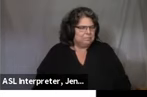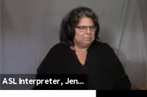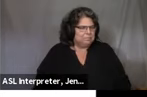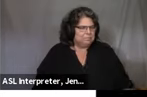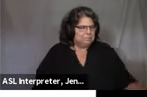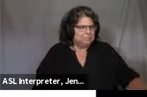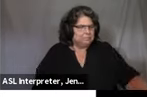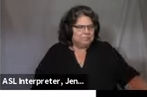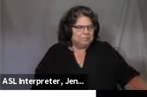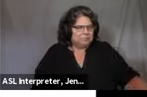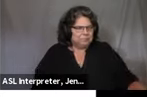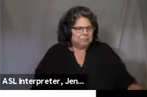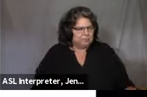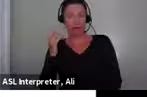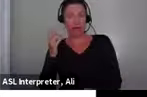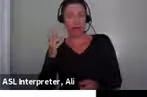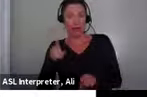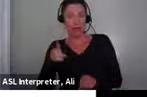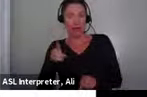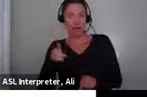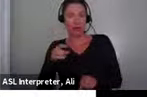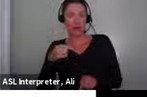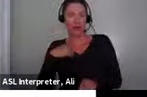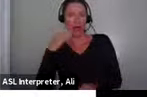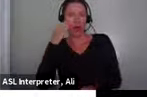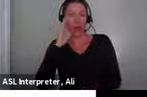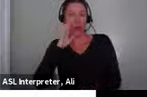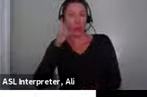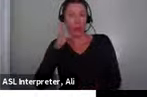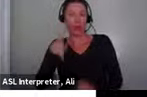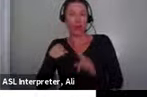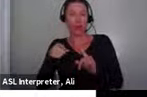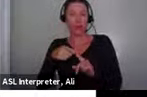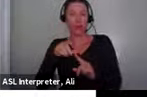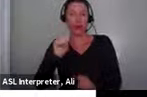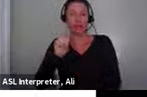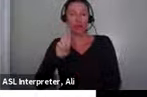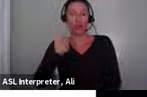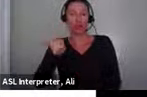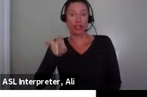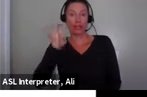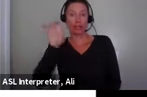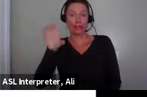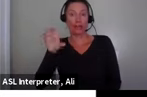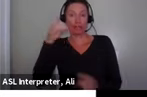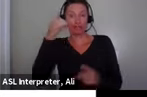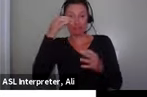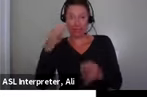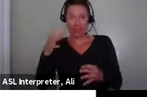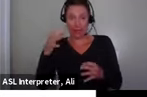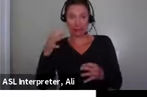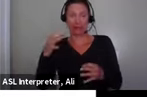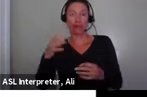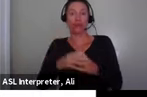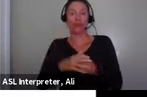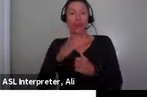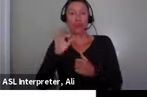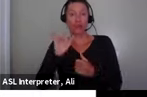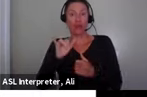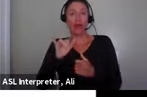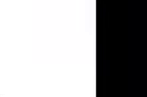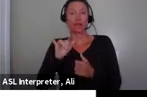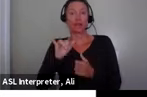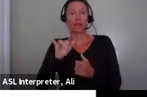about guarantee you it will once the JC sets their mind to it, that study will become quite